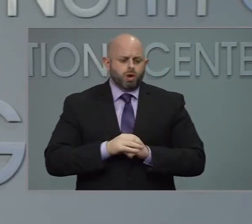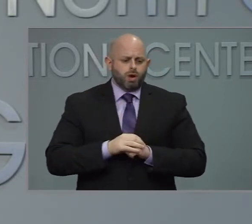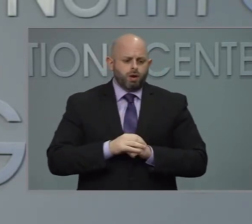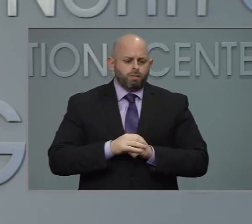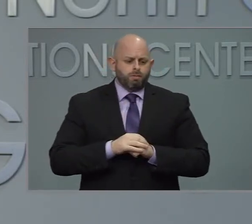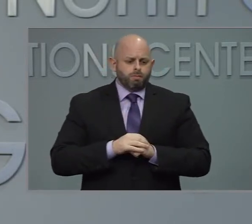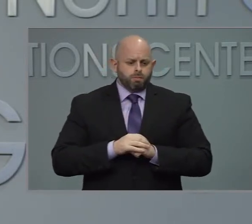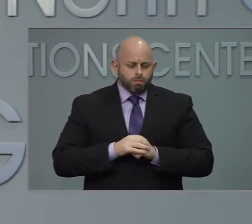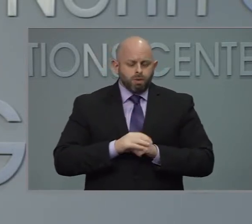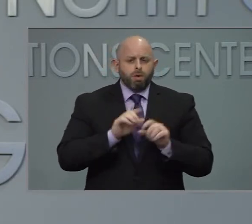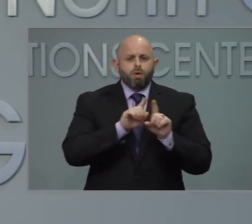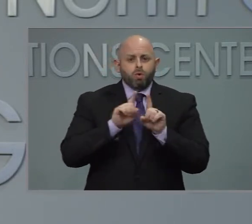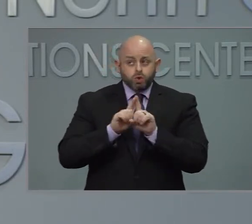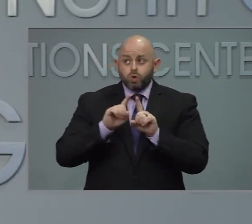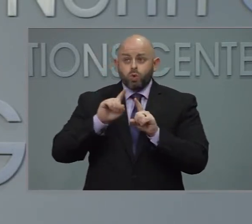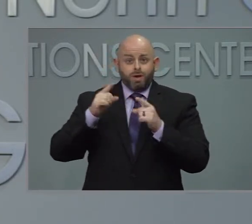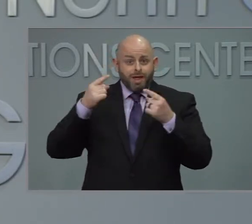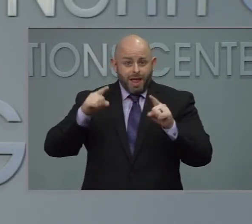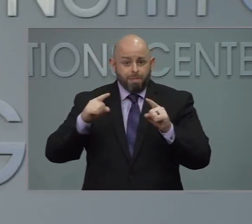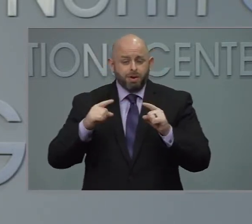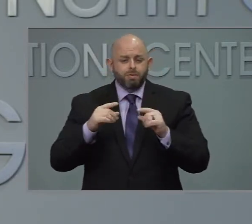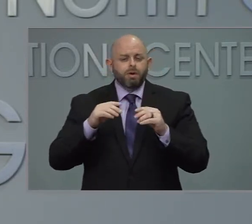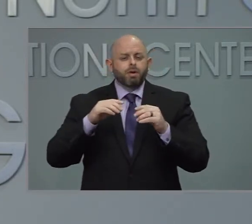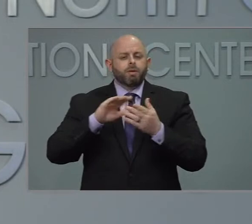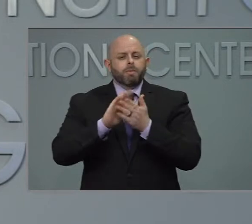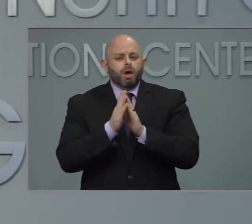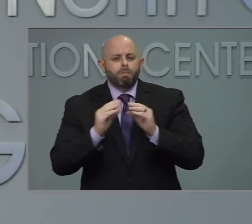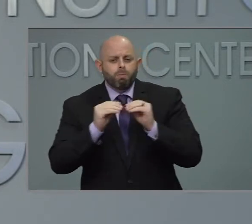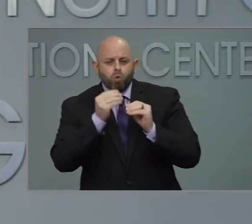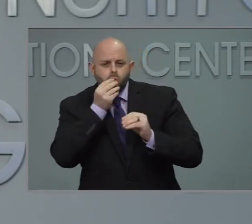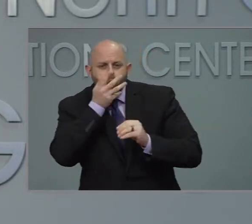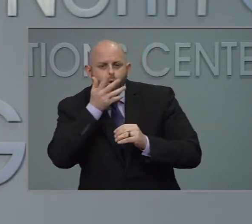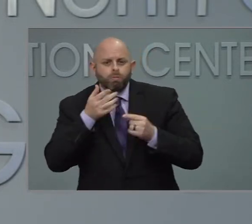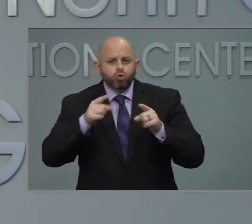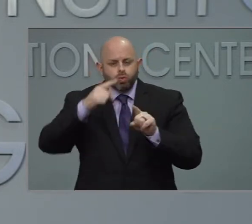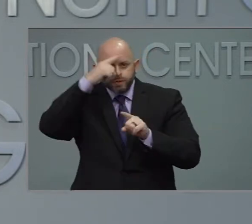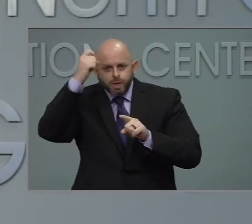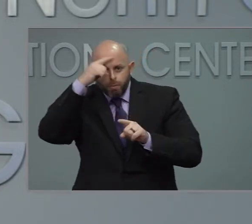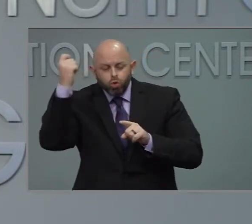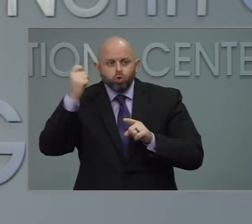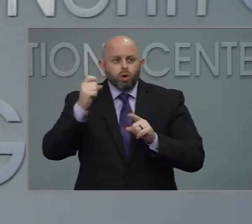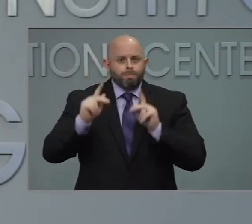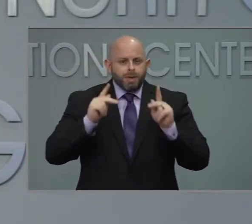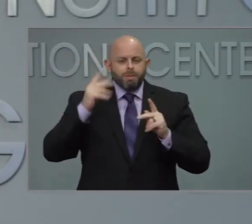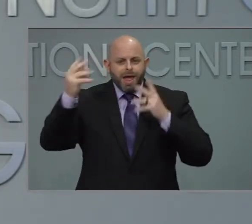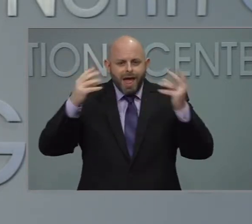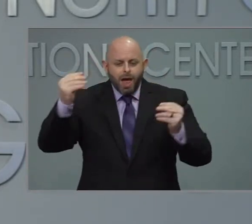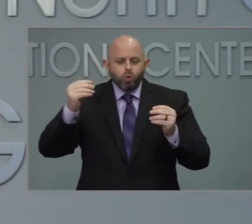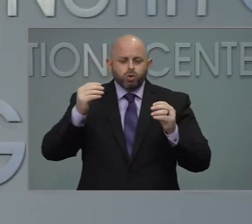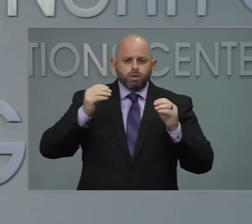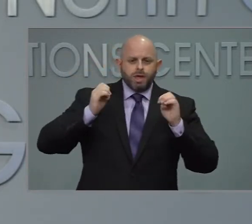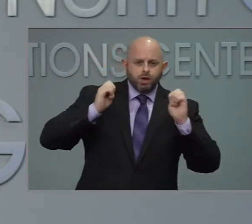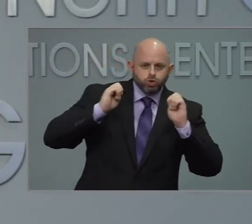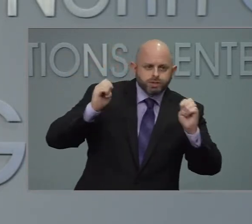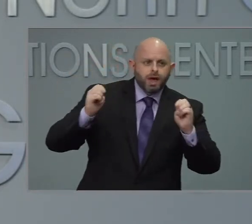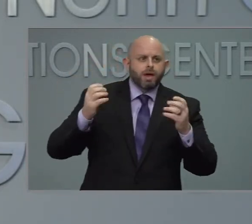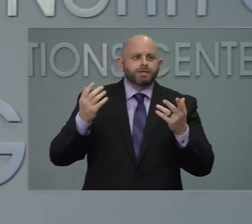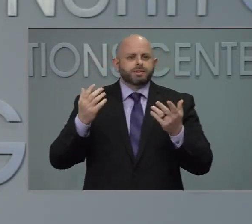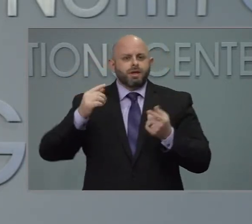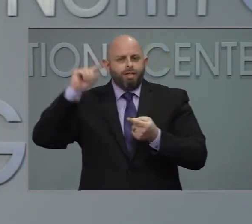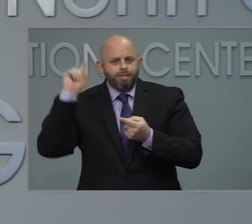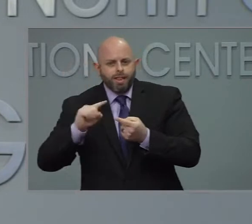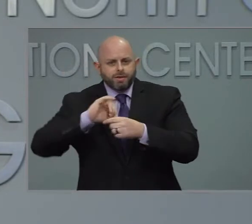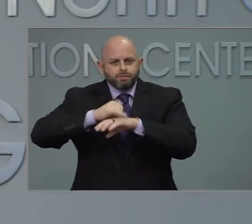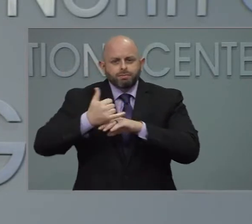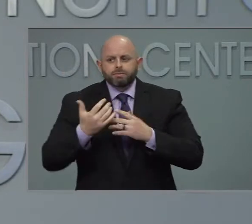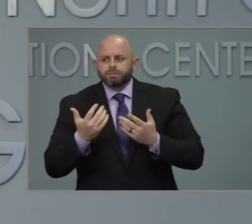obesity, getting healthier, what role does that have in also protecting you from viruses like